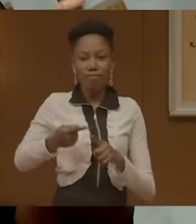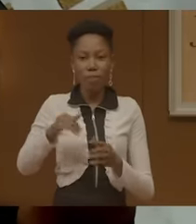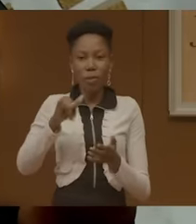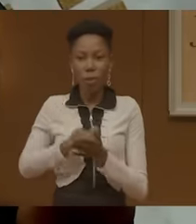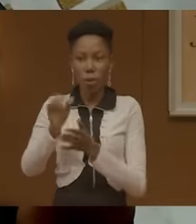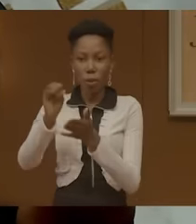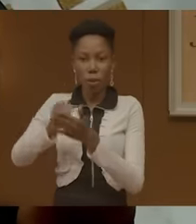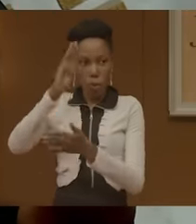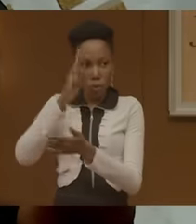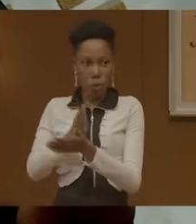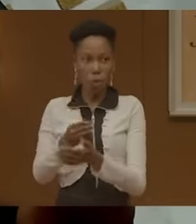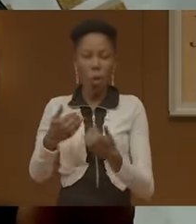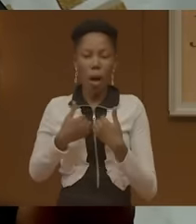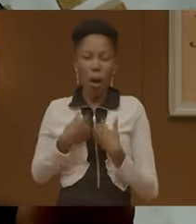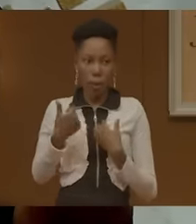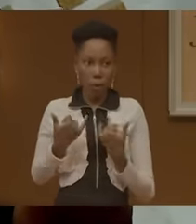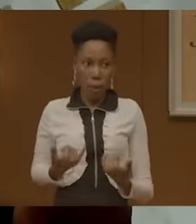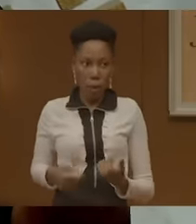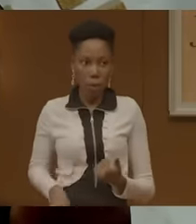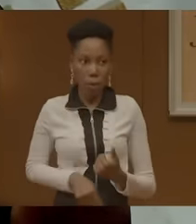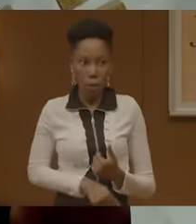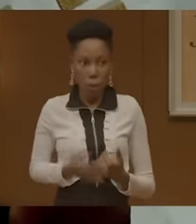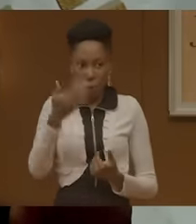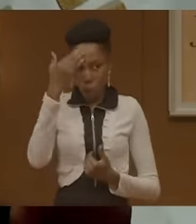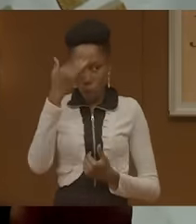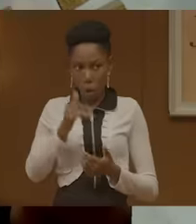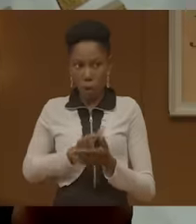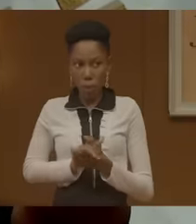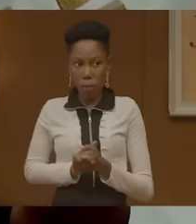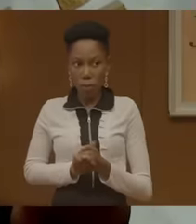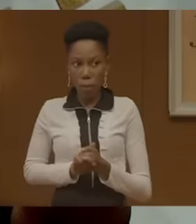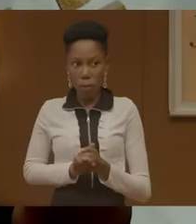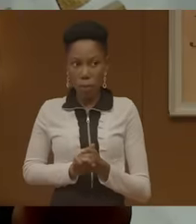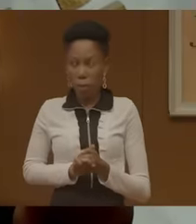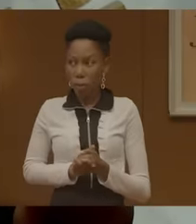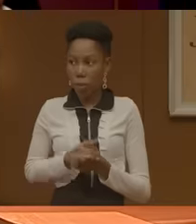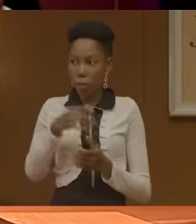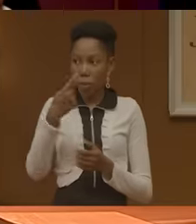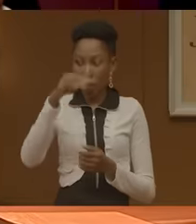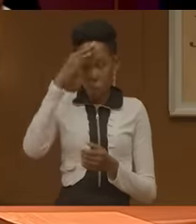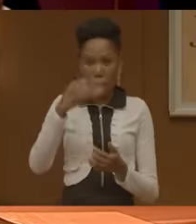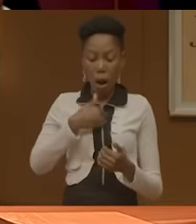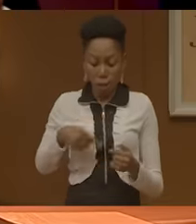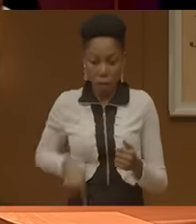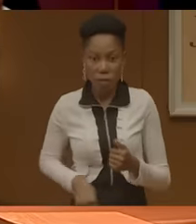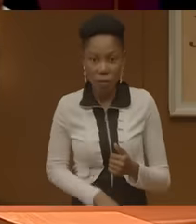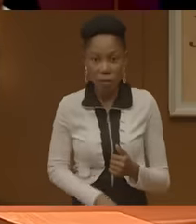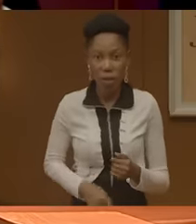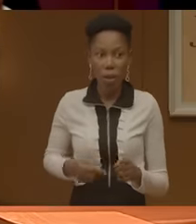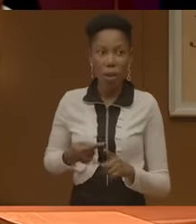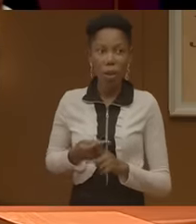and you are treating, because you spend money, the boy has an injury, right? Yes, he's